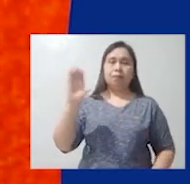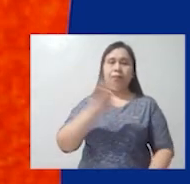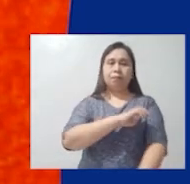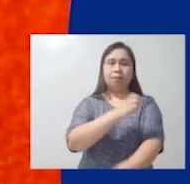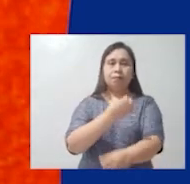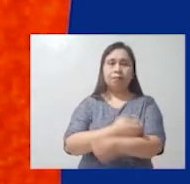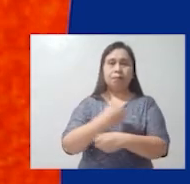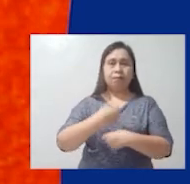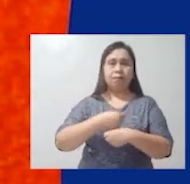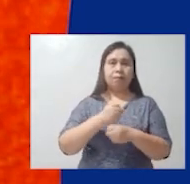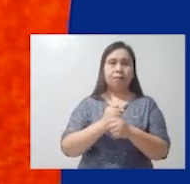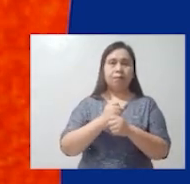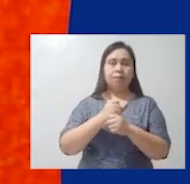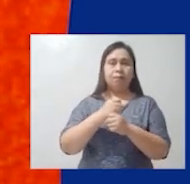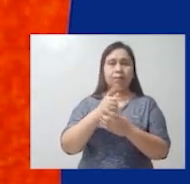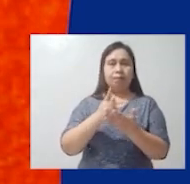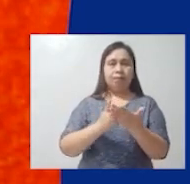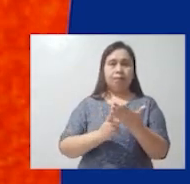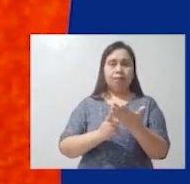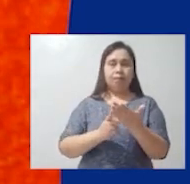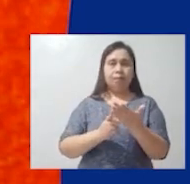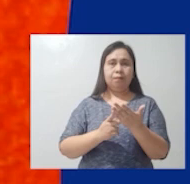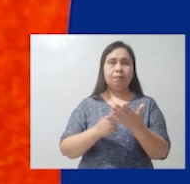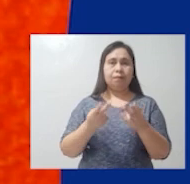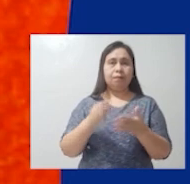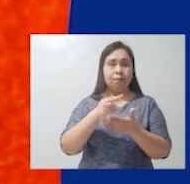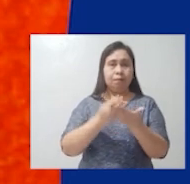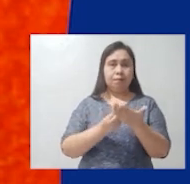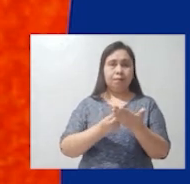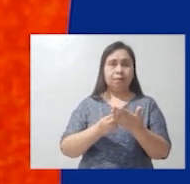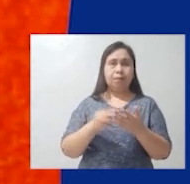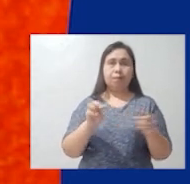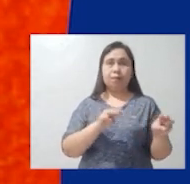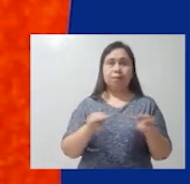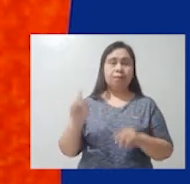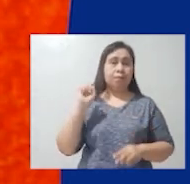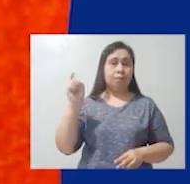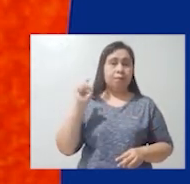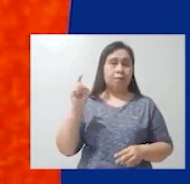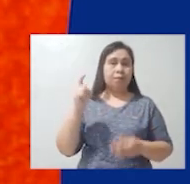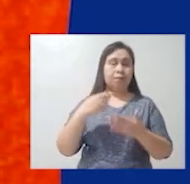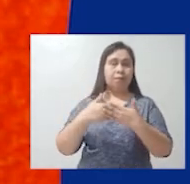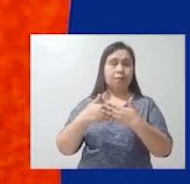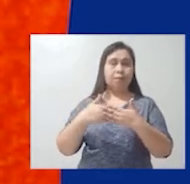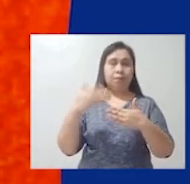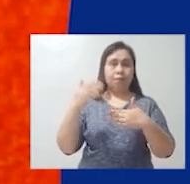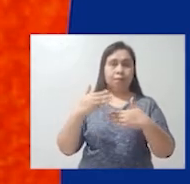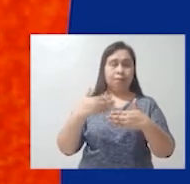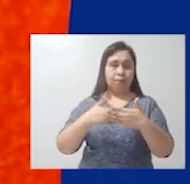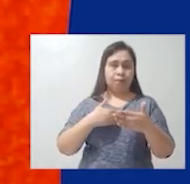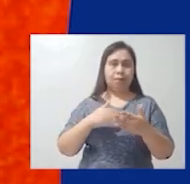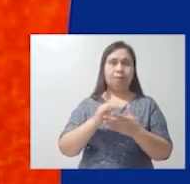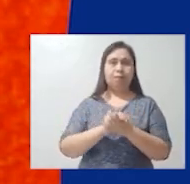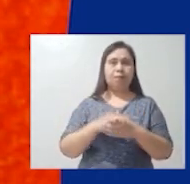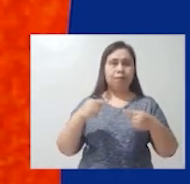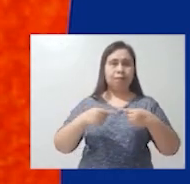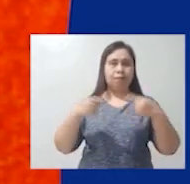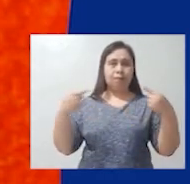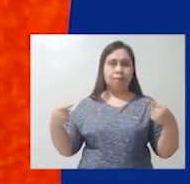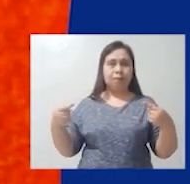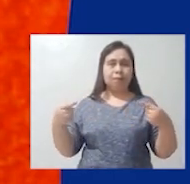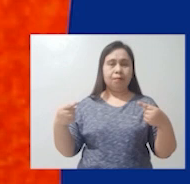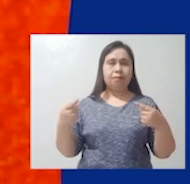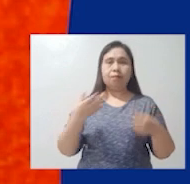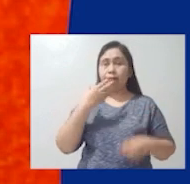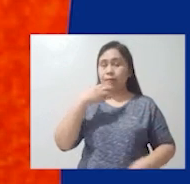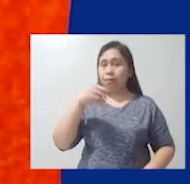up the substance increases. The molecules move faster than before. Inversely, as the thermal energy of a